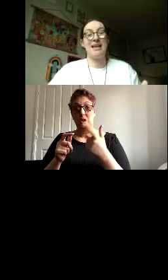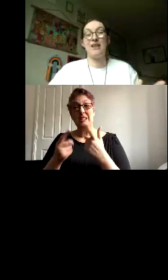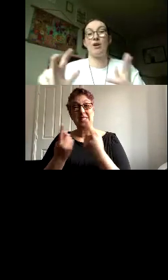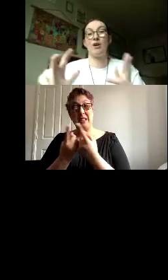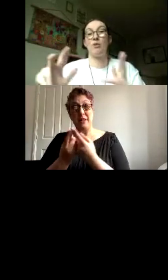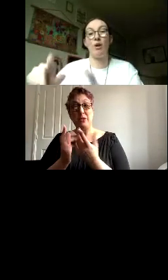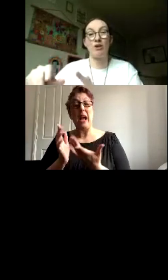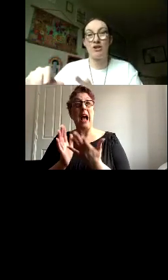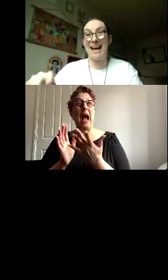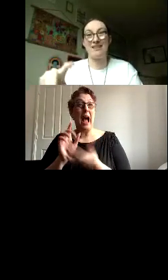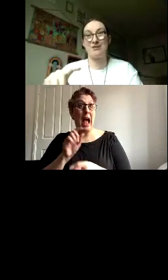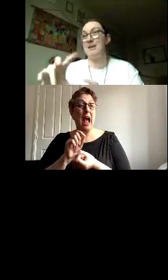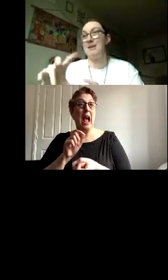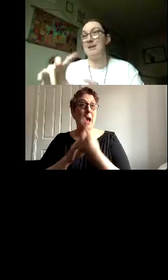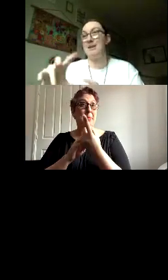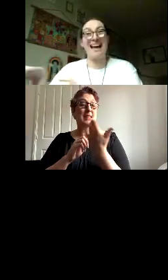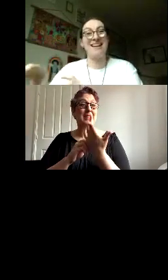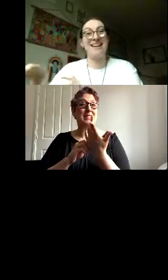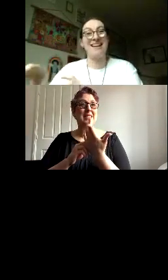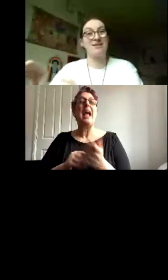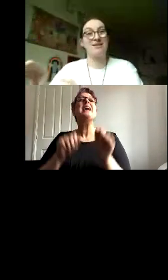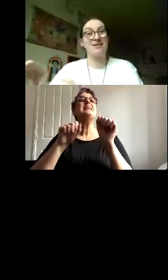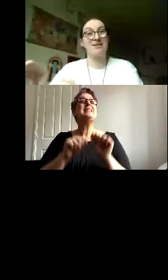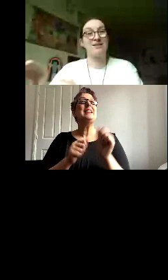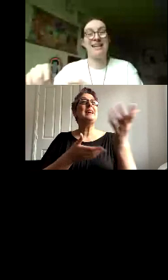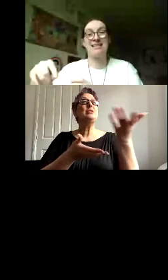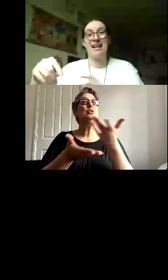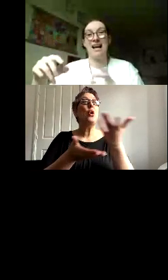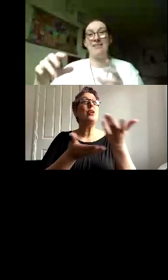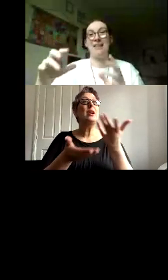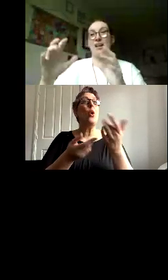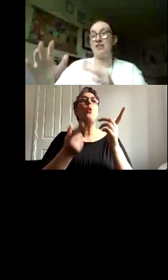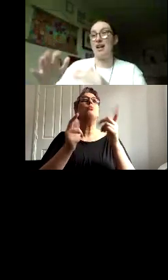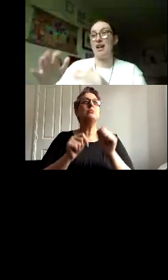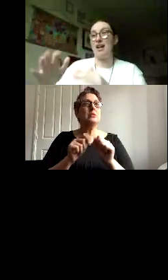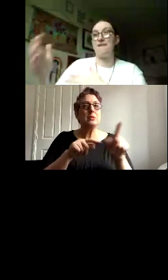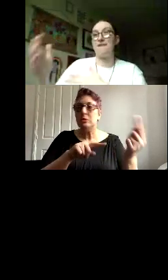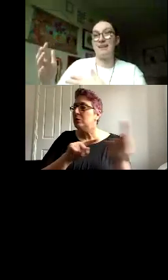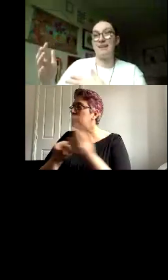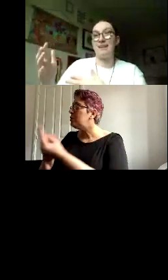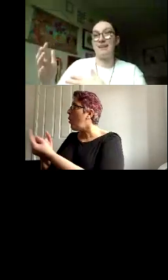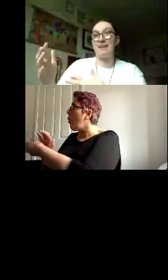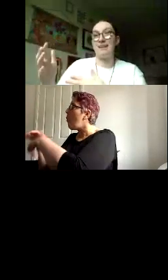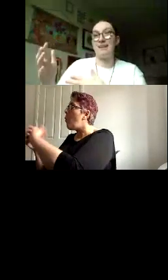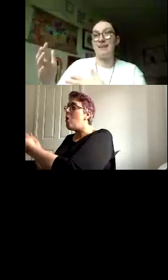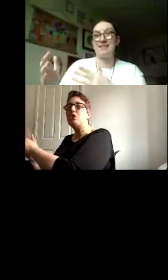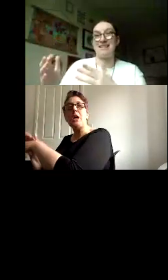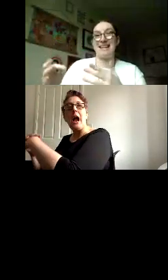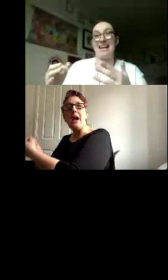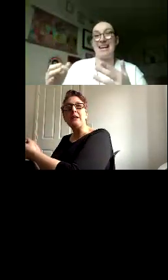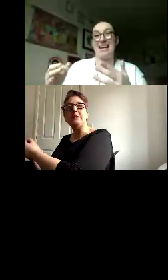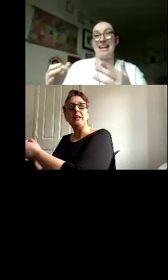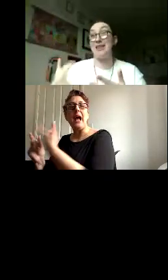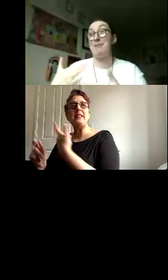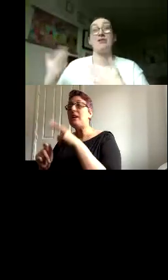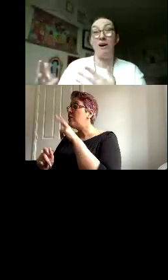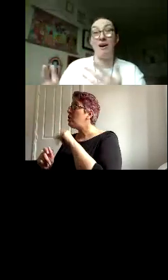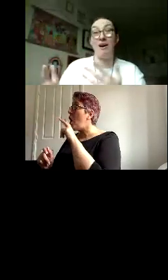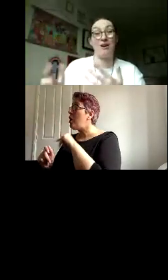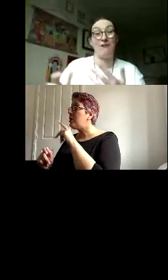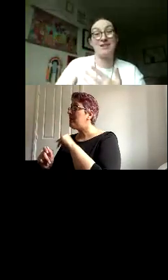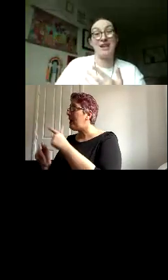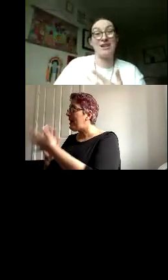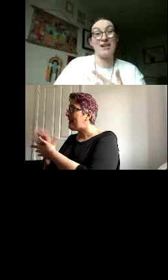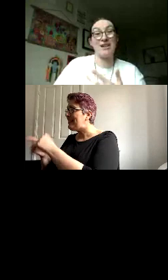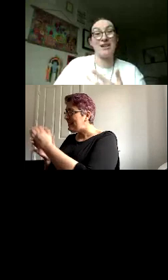and wash hands, or they'll go to get something they need, and then they'll turn, face the sink and say I'm part